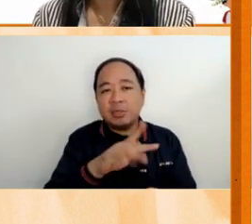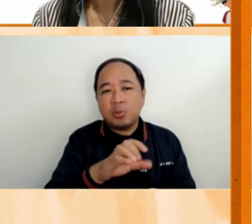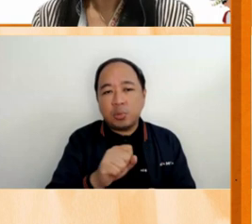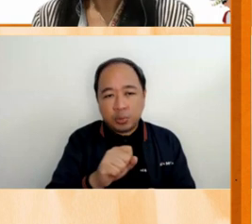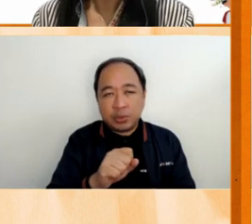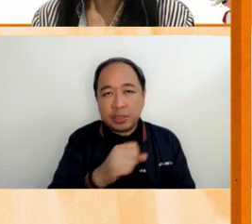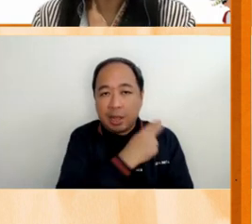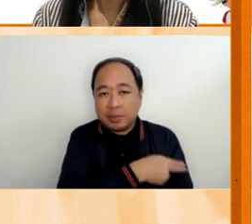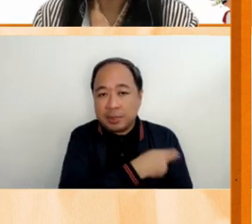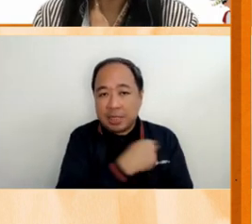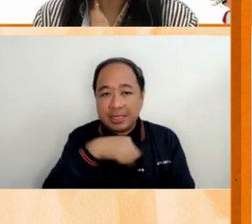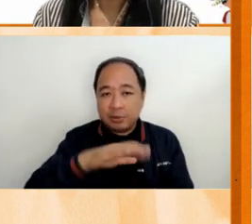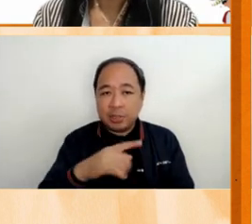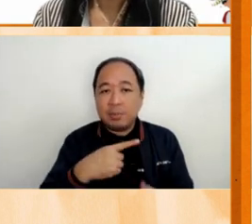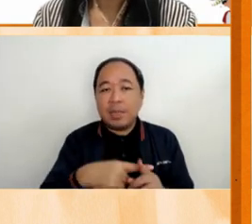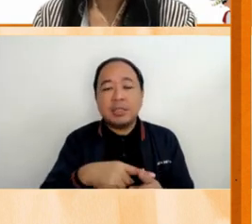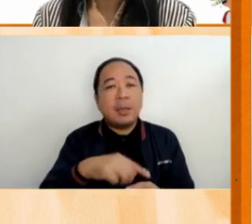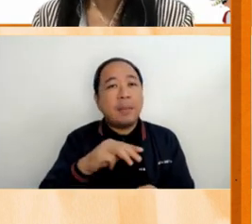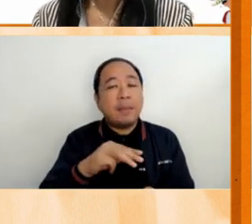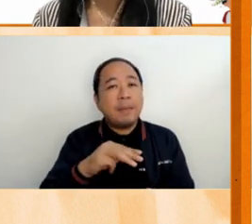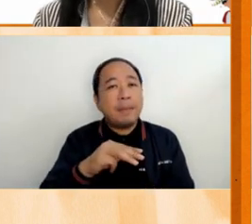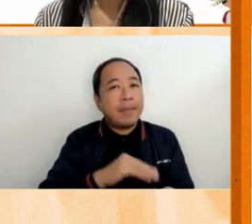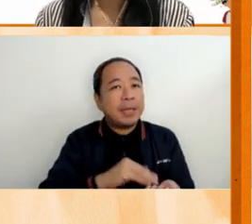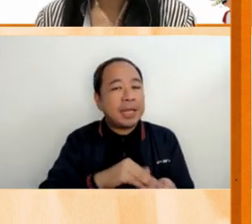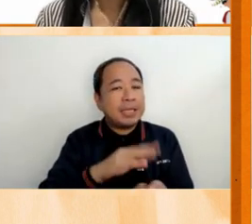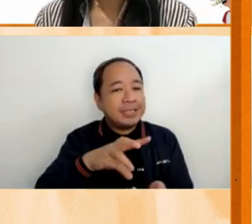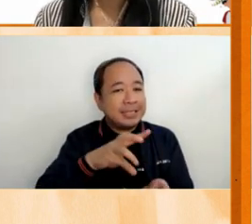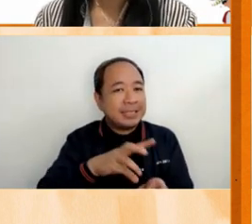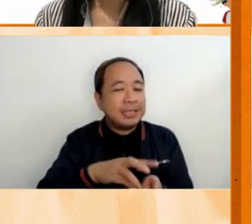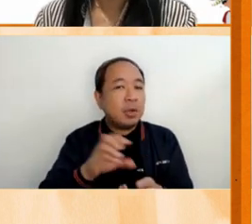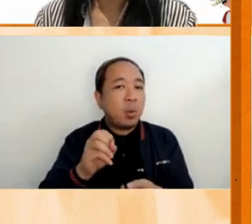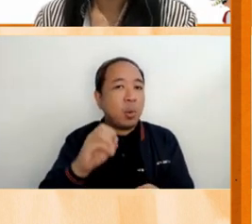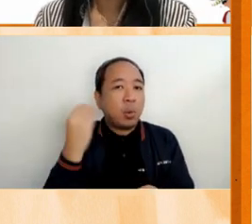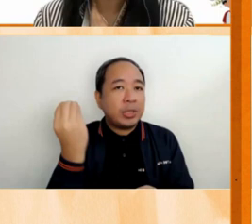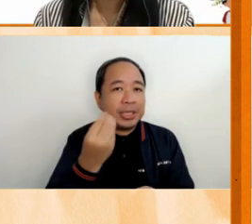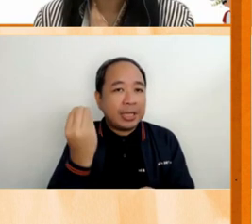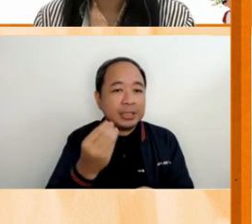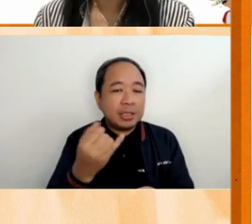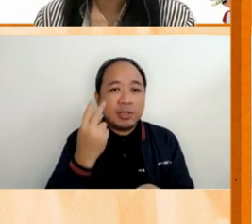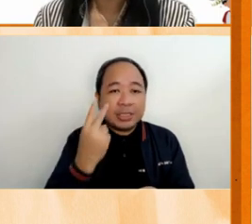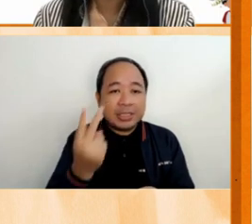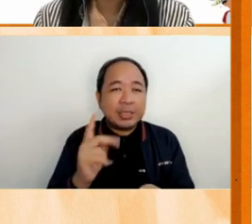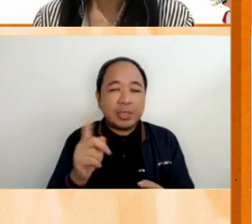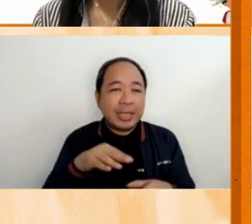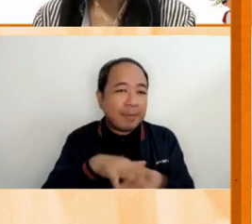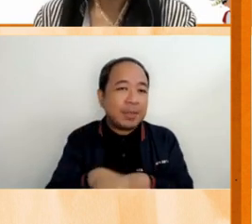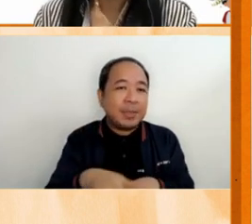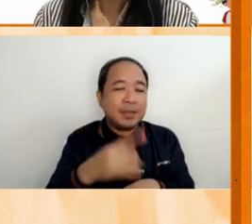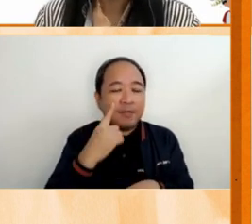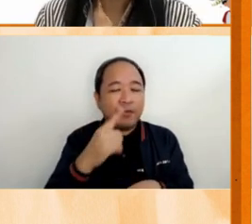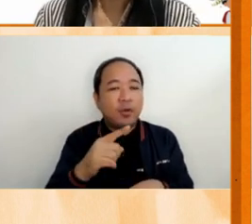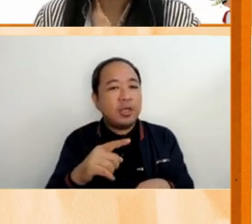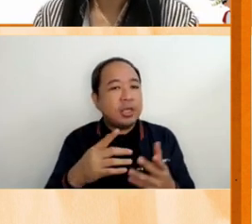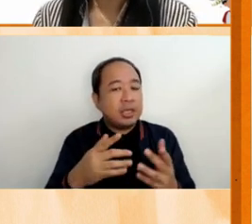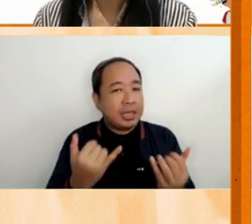City, and the Medical City Ortigas. To present the epidemic of loneliness in children and teens, let